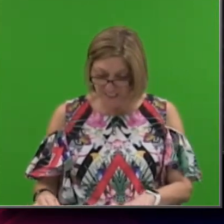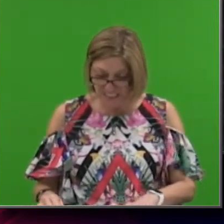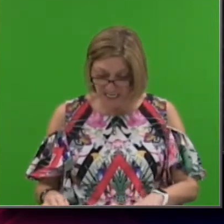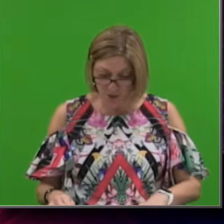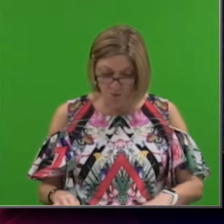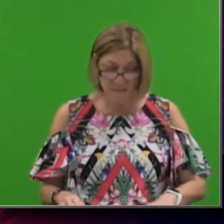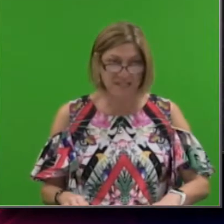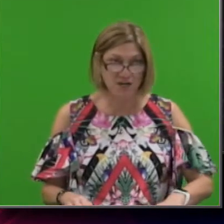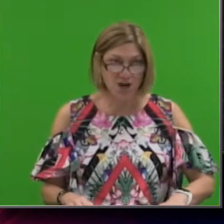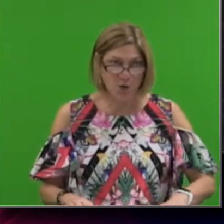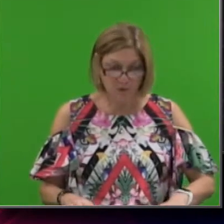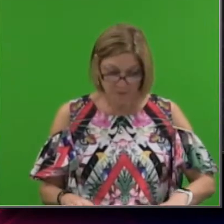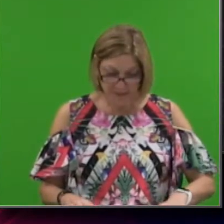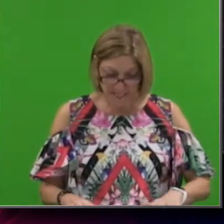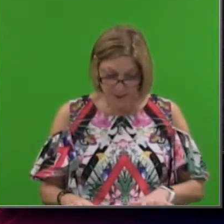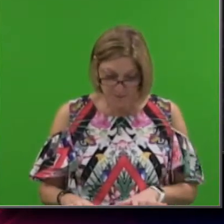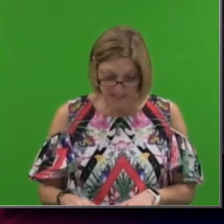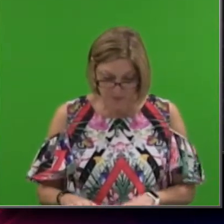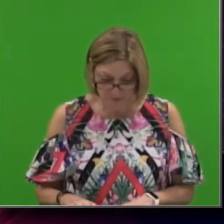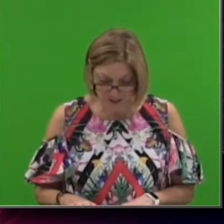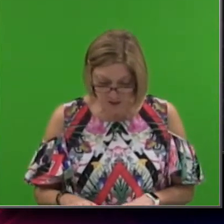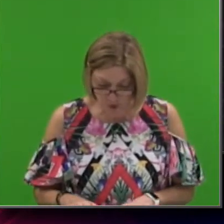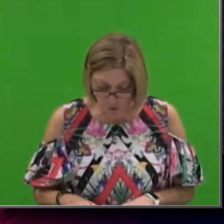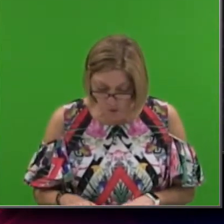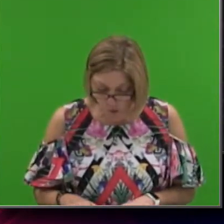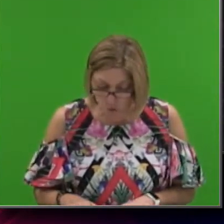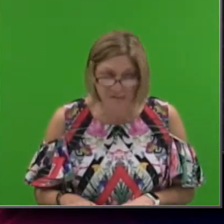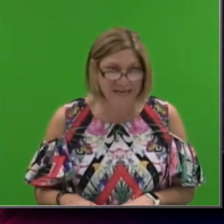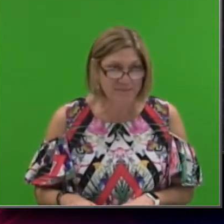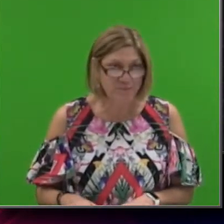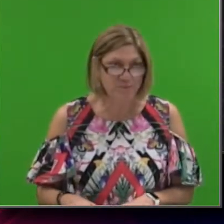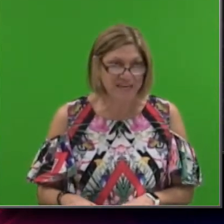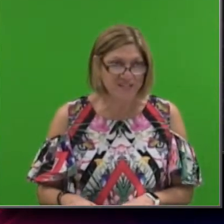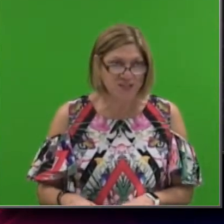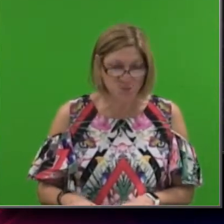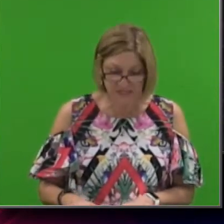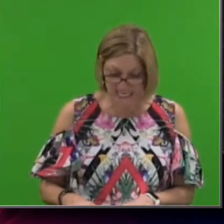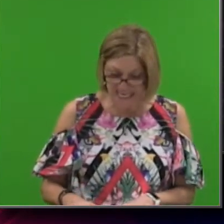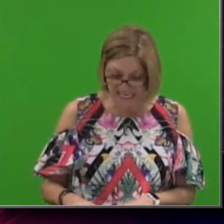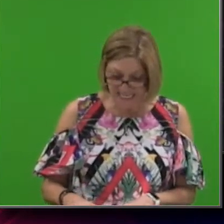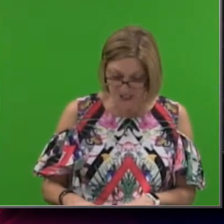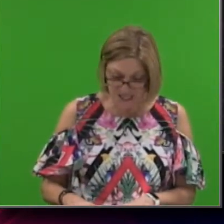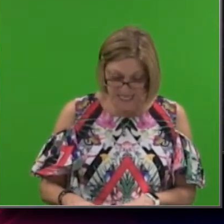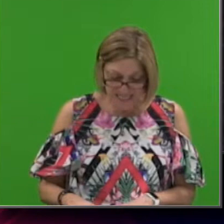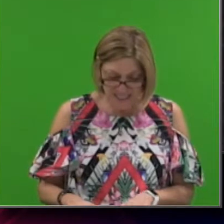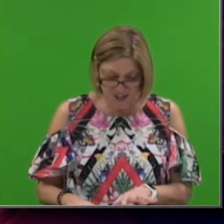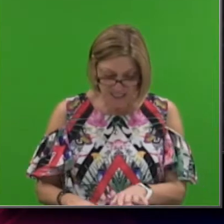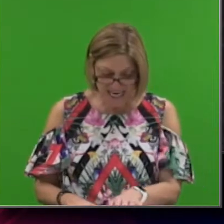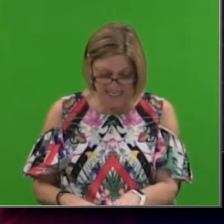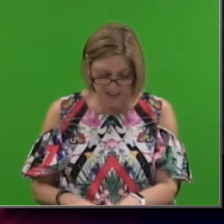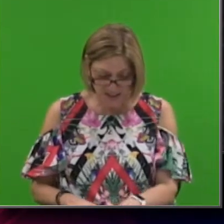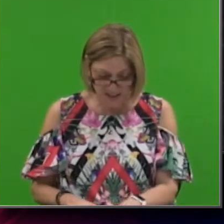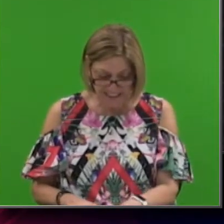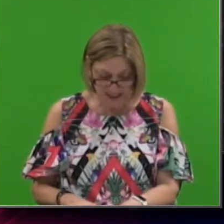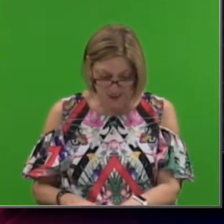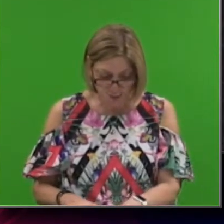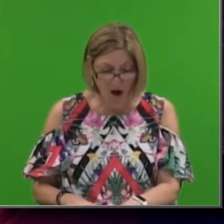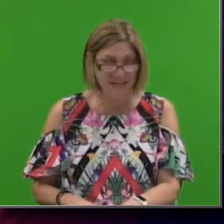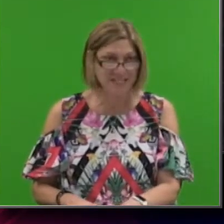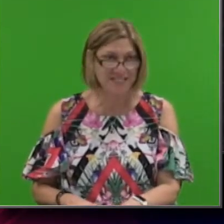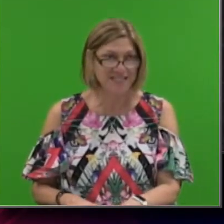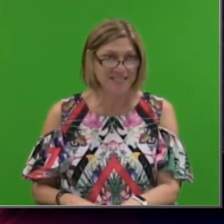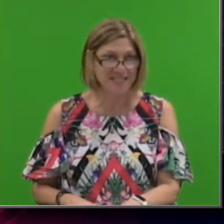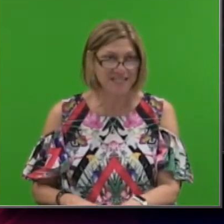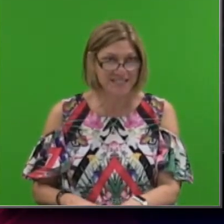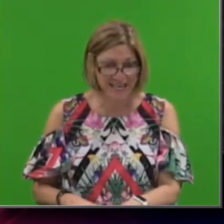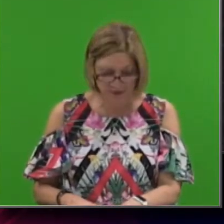gone was the young woman, replaced by a woman so old and bent with age that she had to lean on a